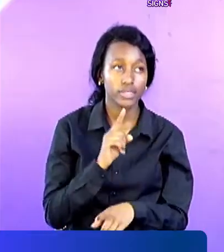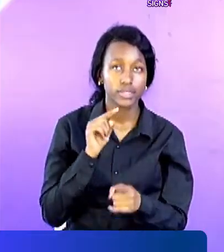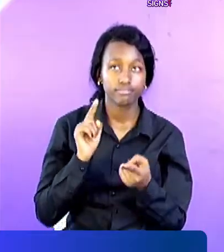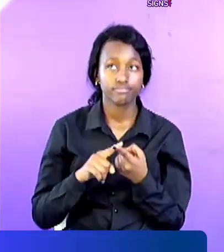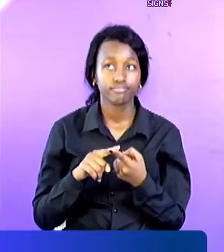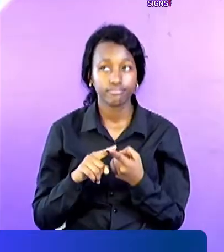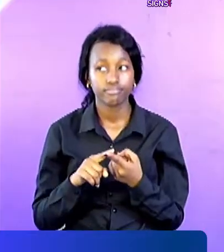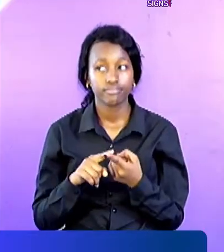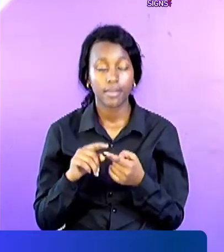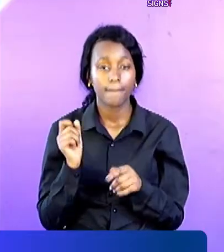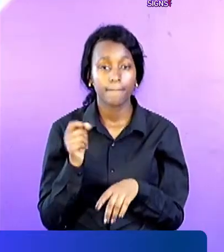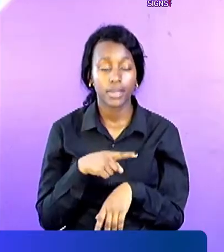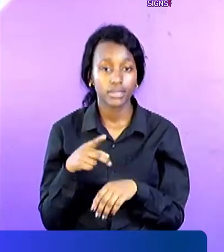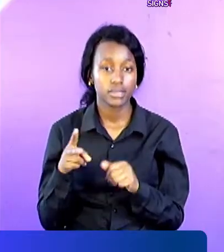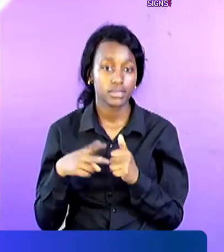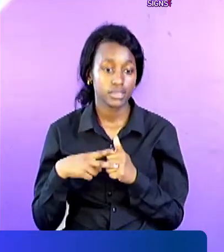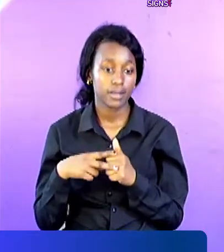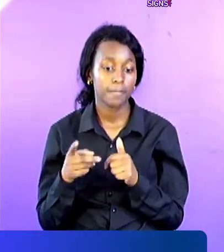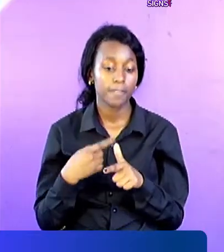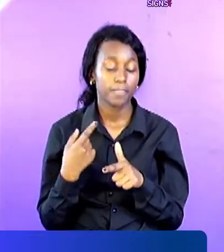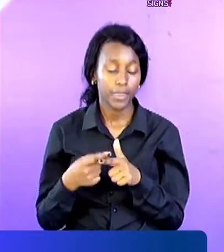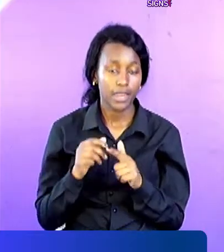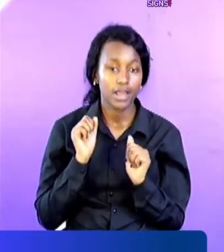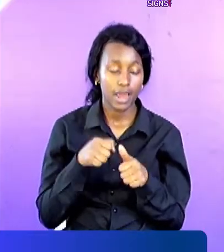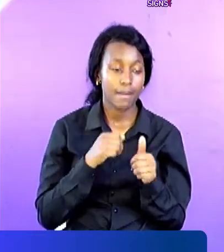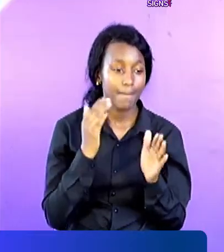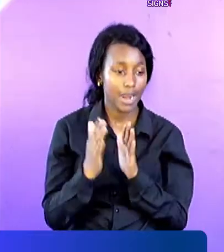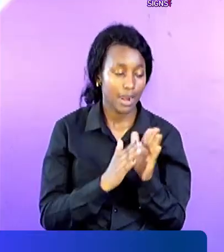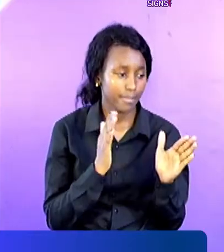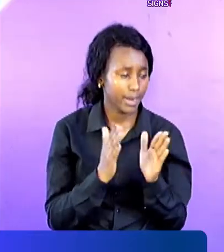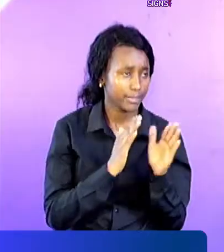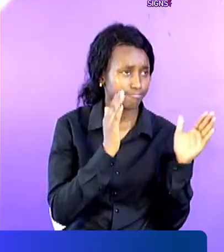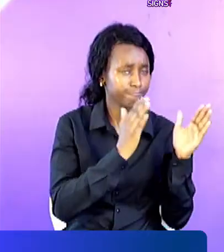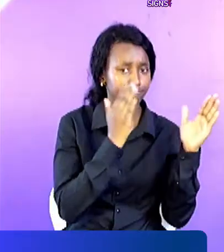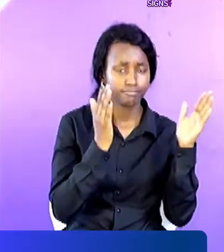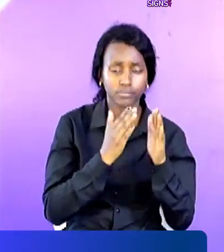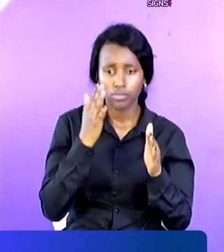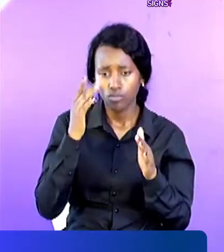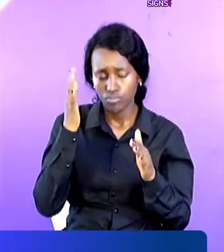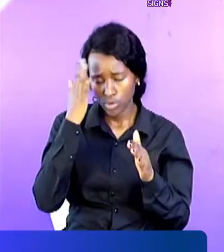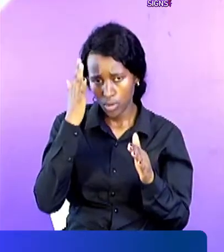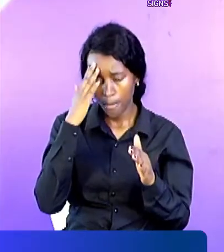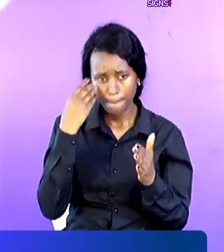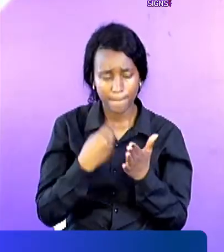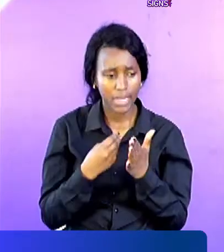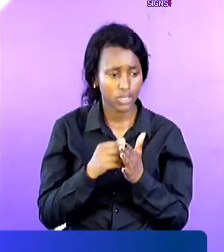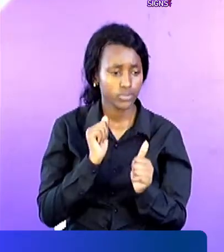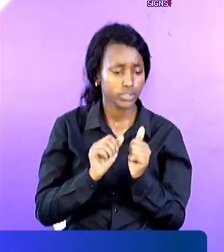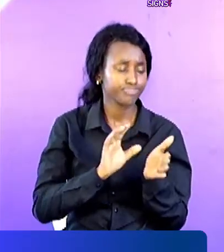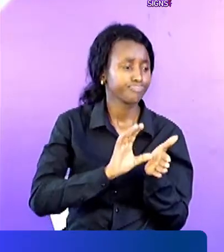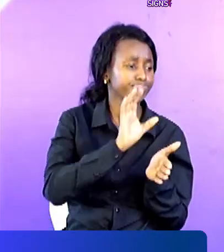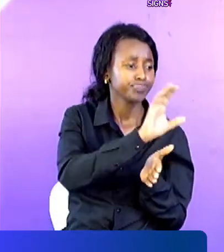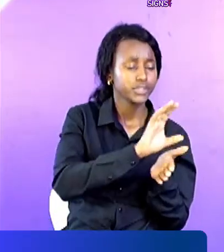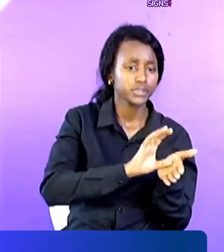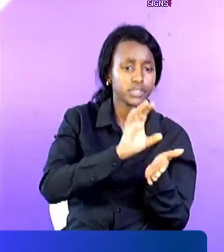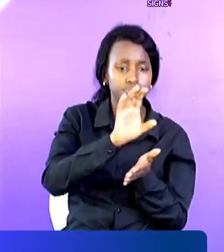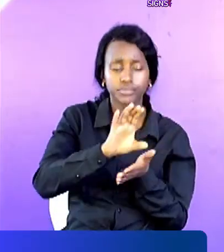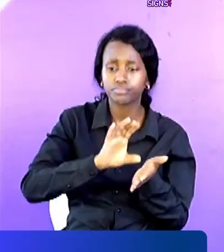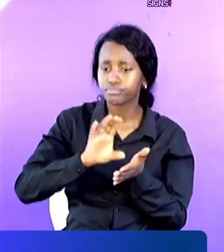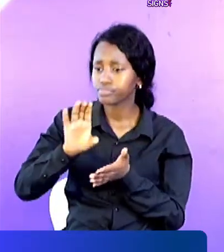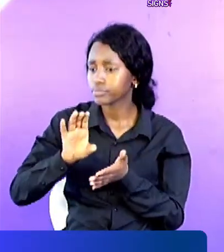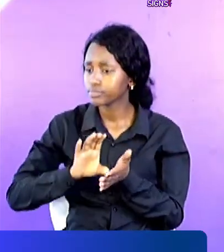February end. So you have a laddered approach so that you make sure that out of all this money that I've put in, napata kitu